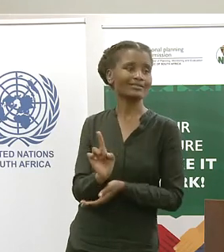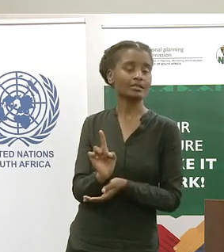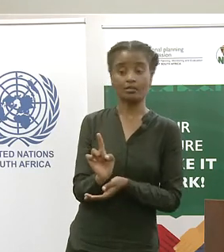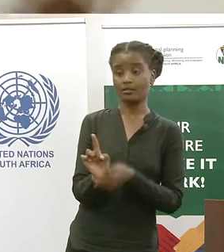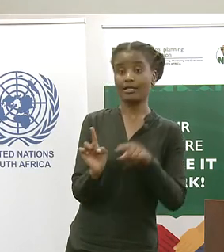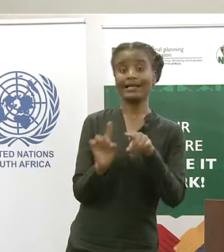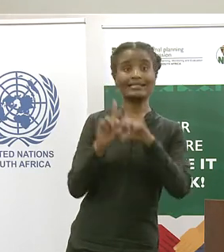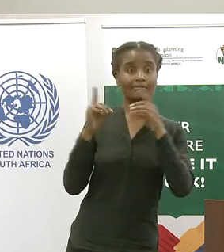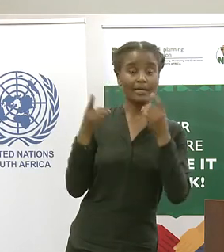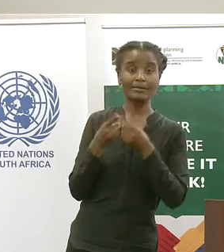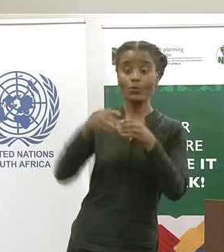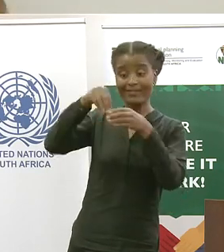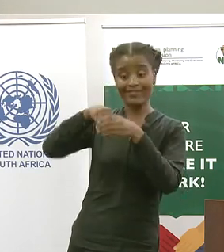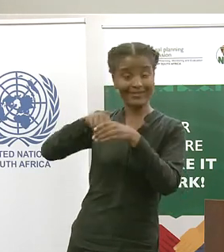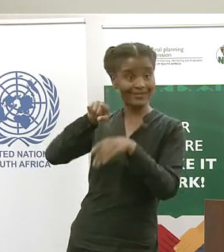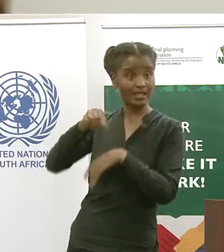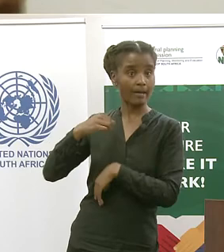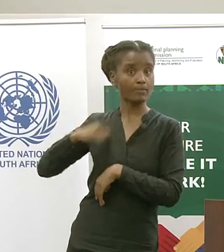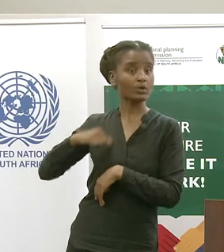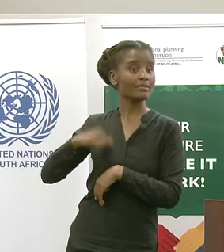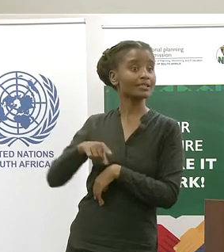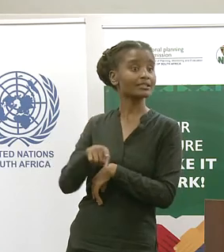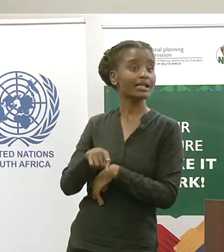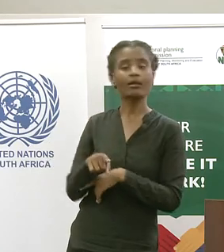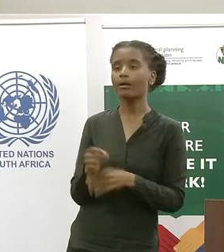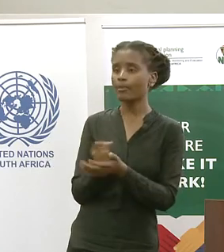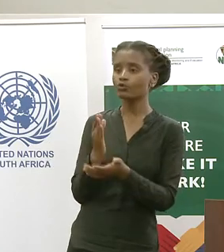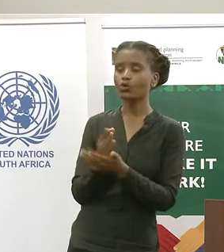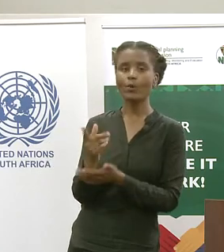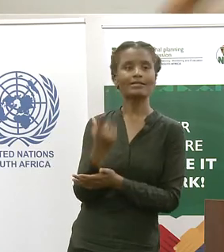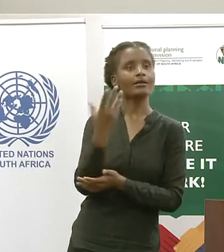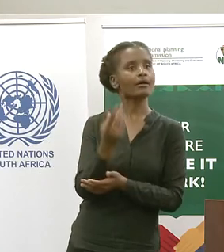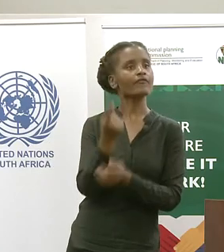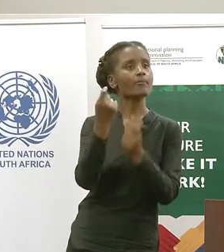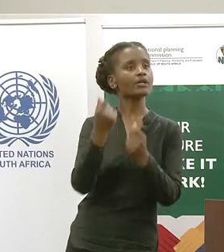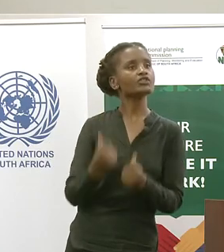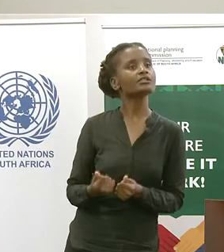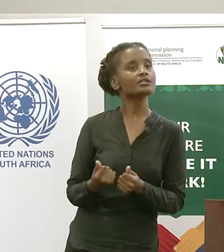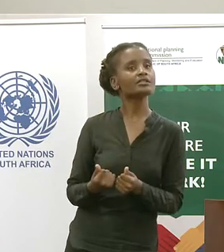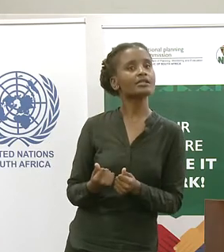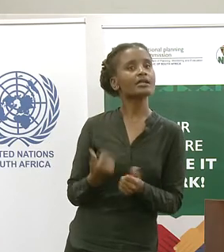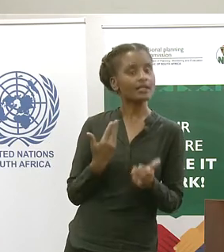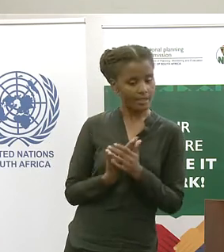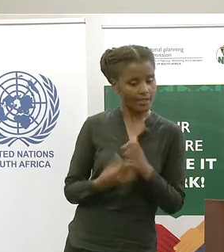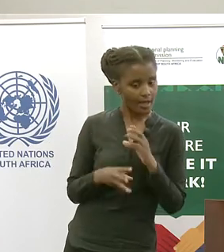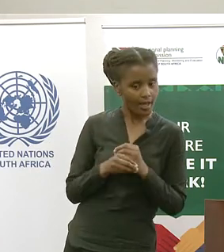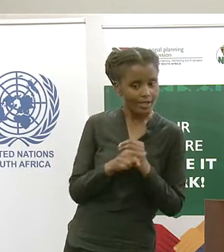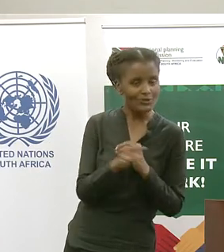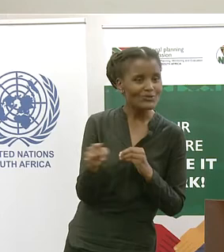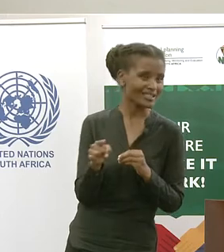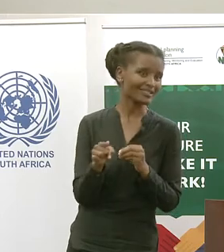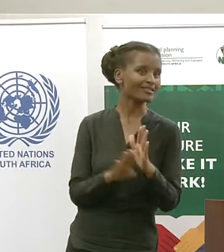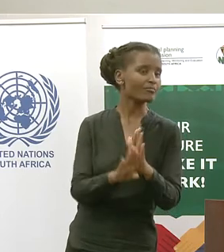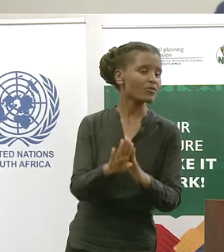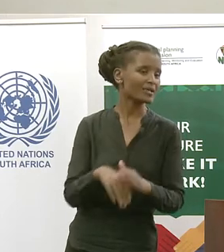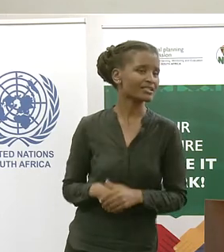department within that municipality will have a budget that will be adding into this, so that we can